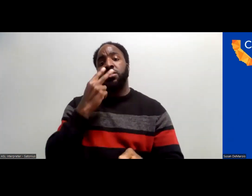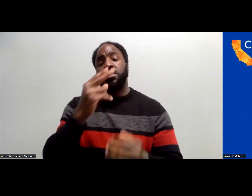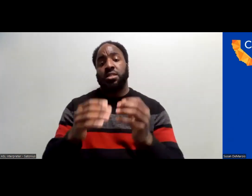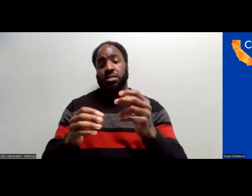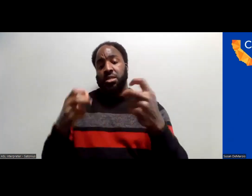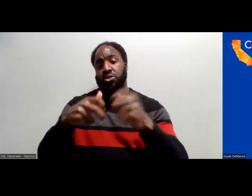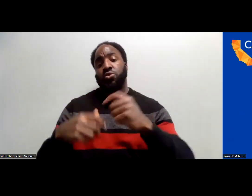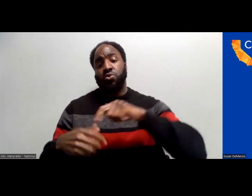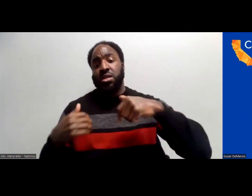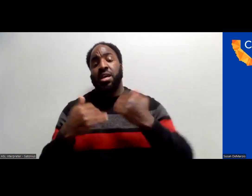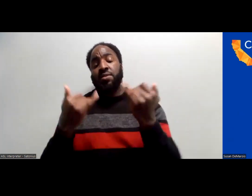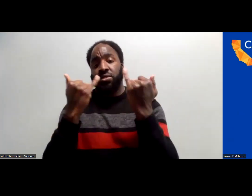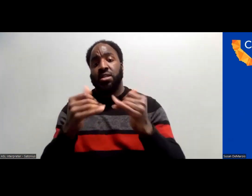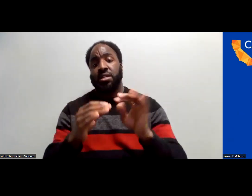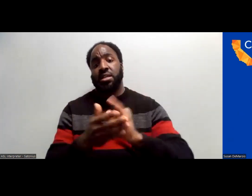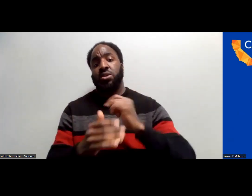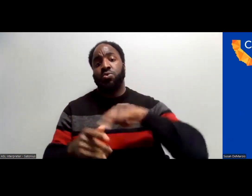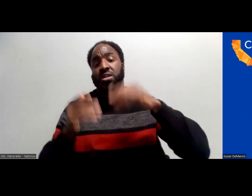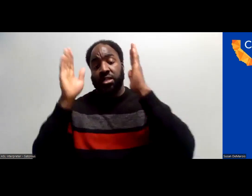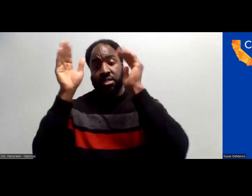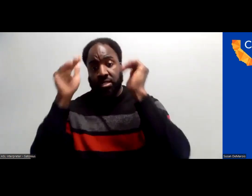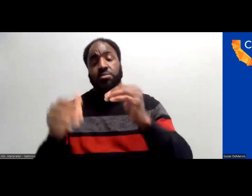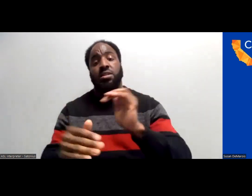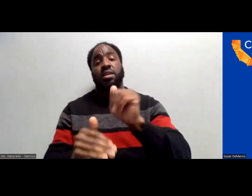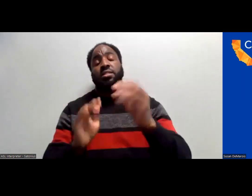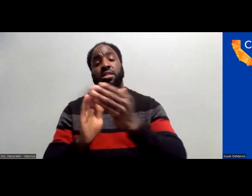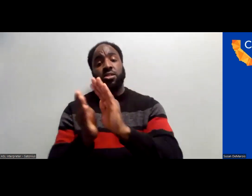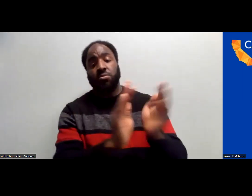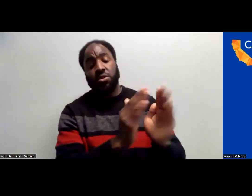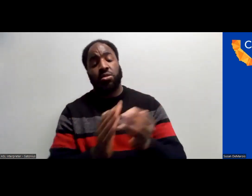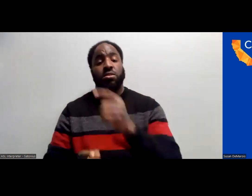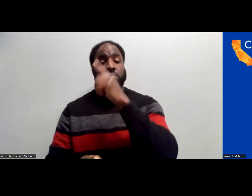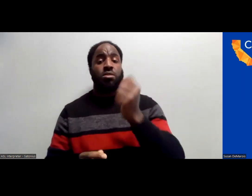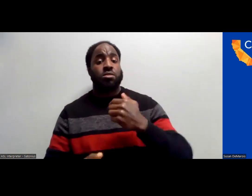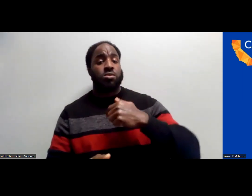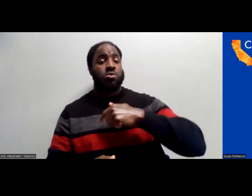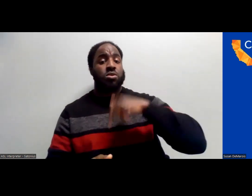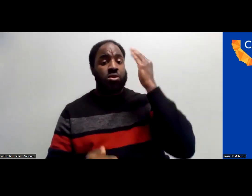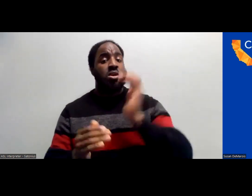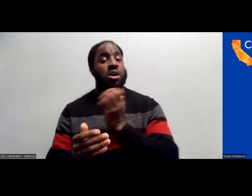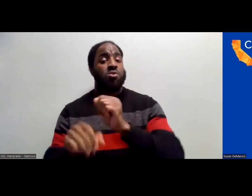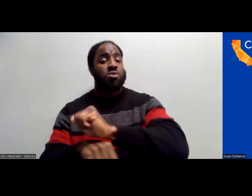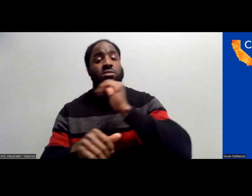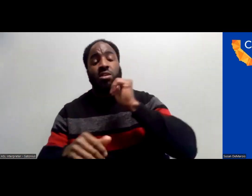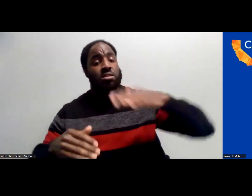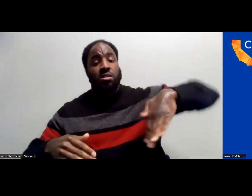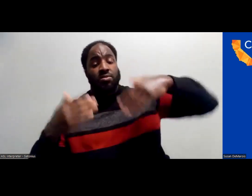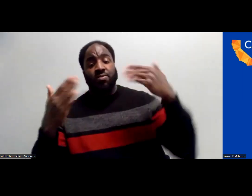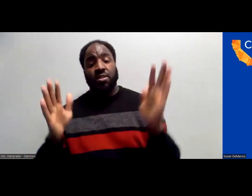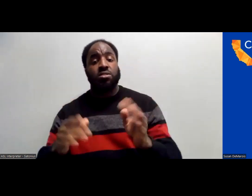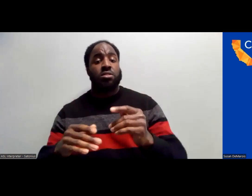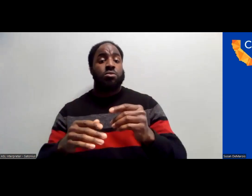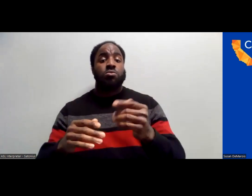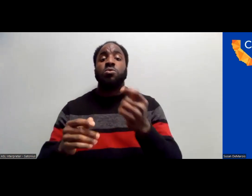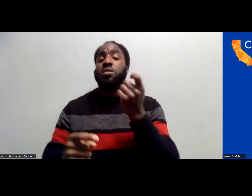today that we anticipated as a community, because we know that our work is not finished. In fact, what we've